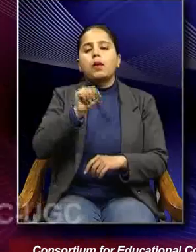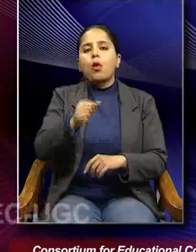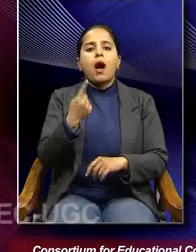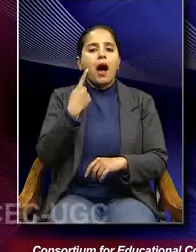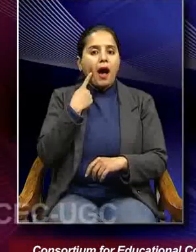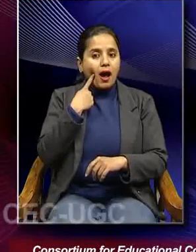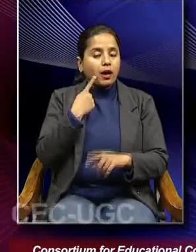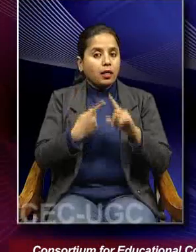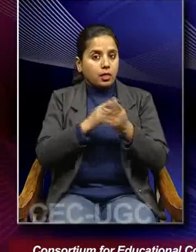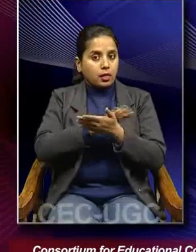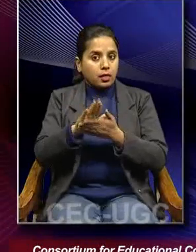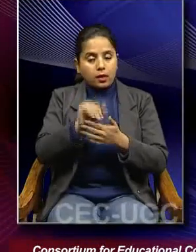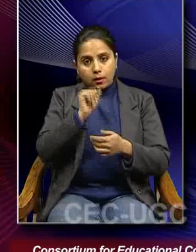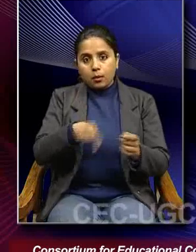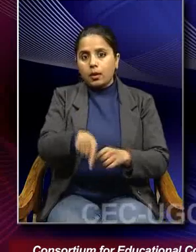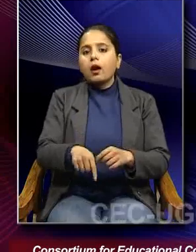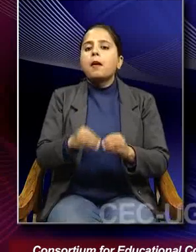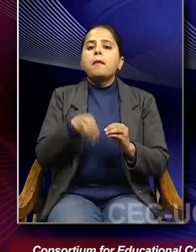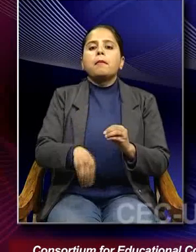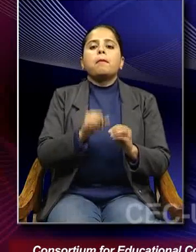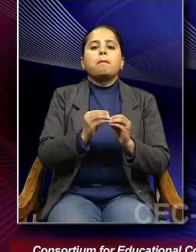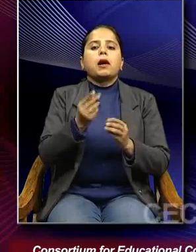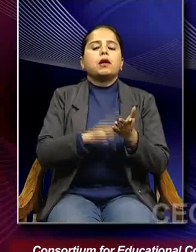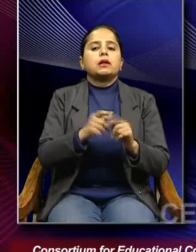from consuming a bundle A.